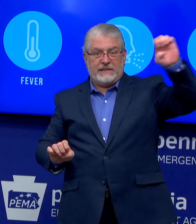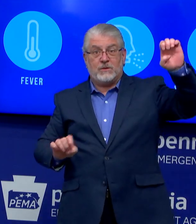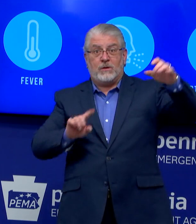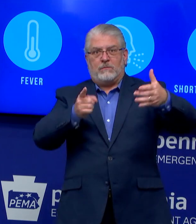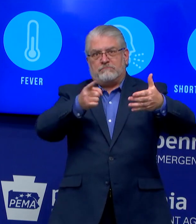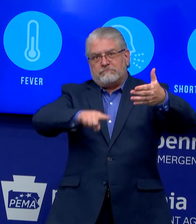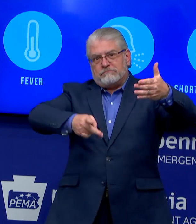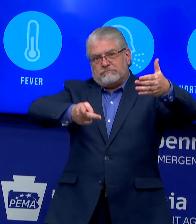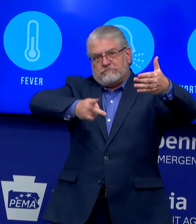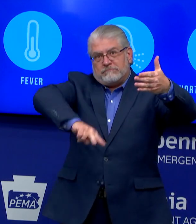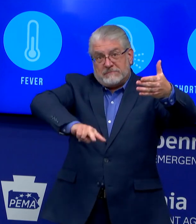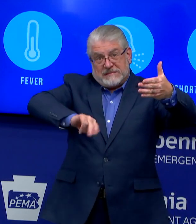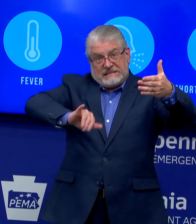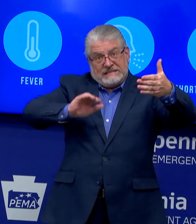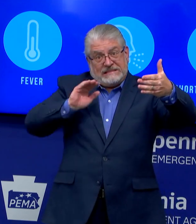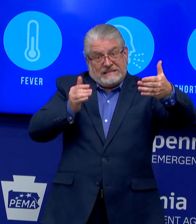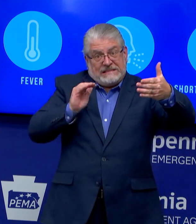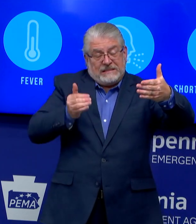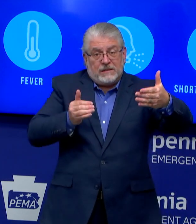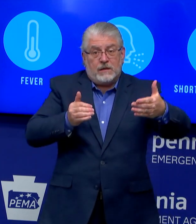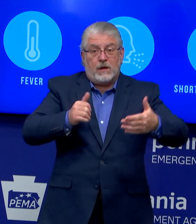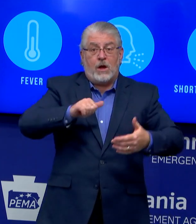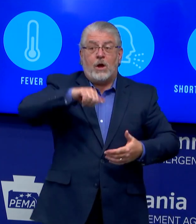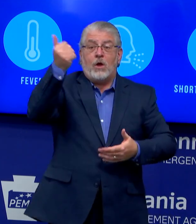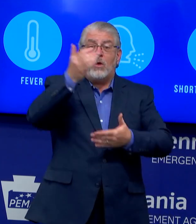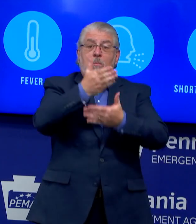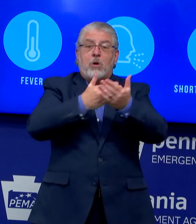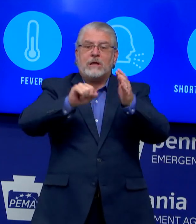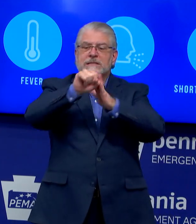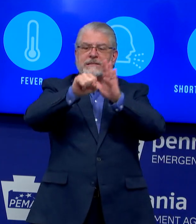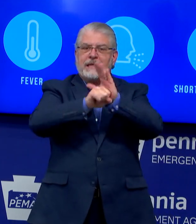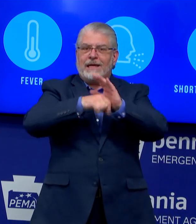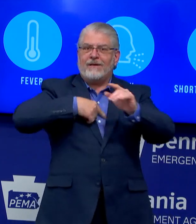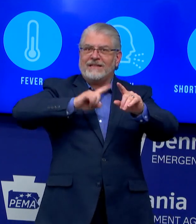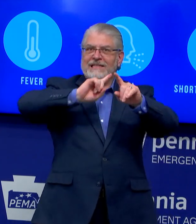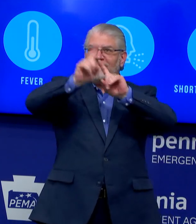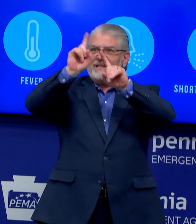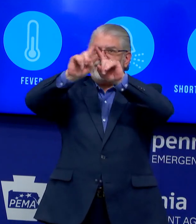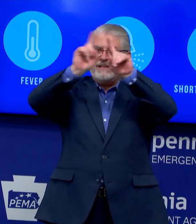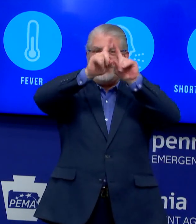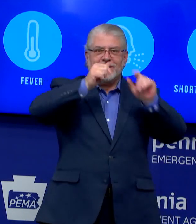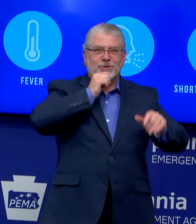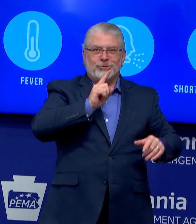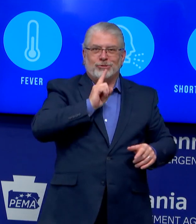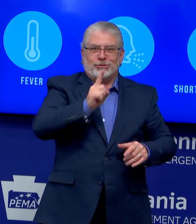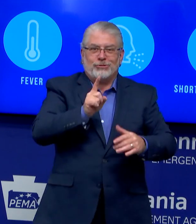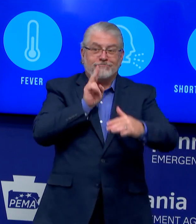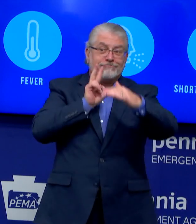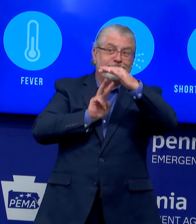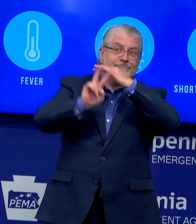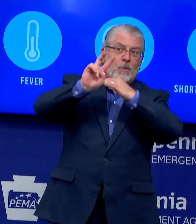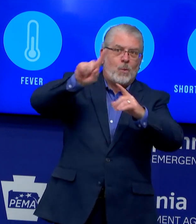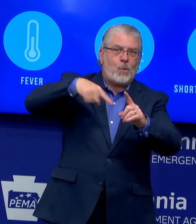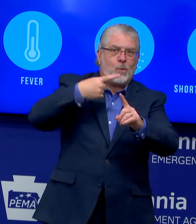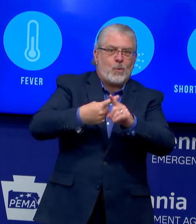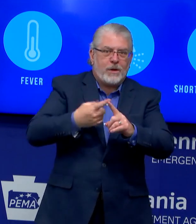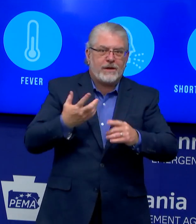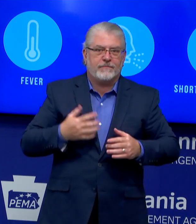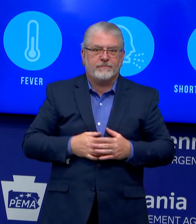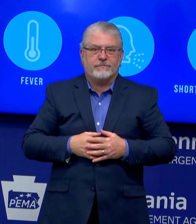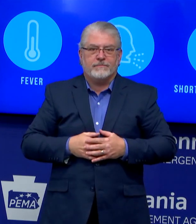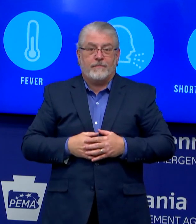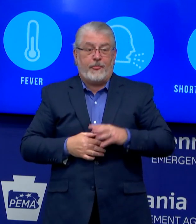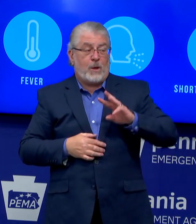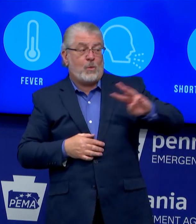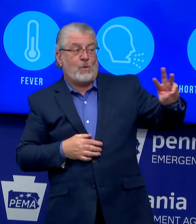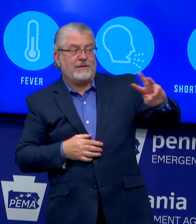for potential surges in other areas. So it's hard for me to say in several weeks, but I think it will be later, certainly in the west and possibly in south